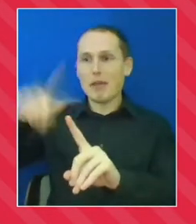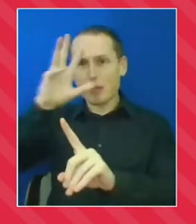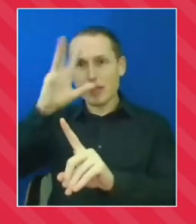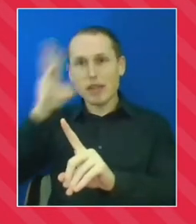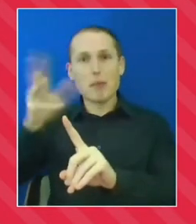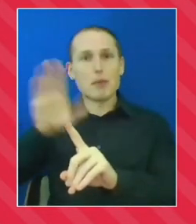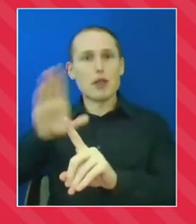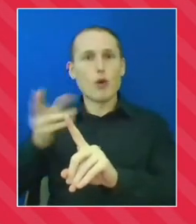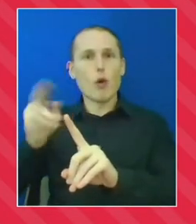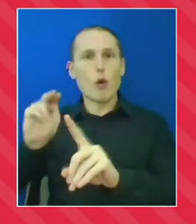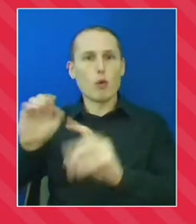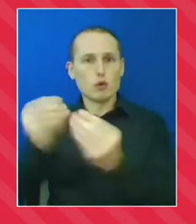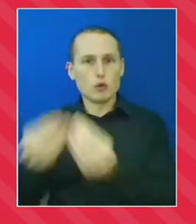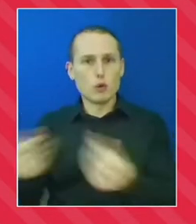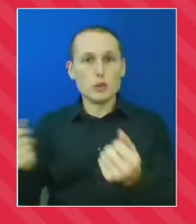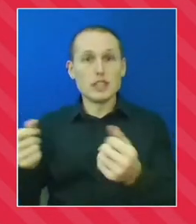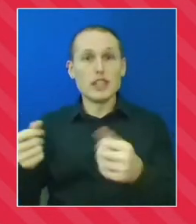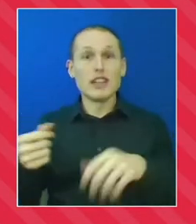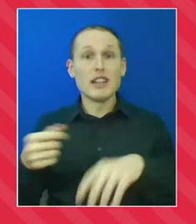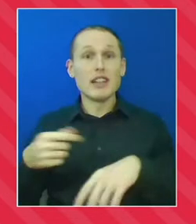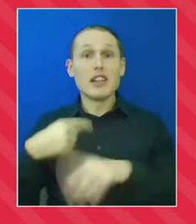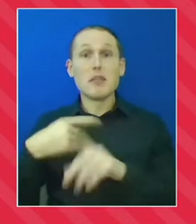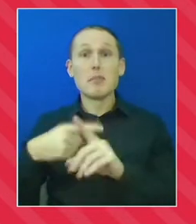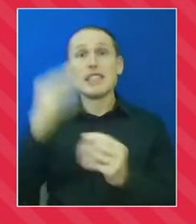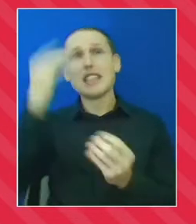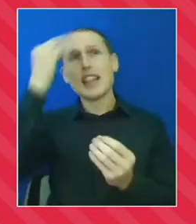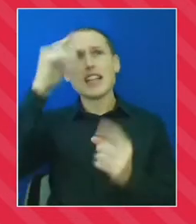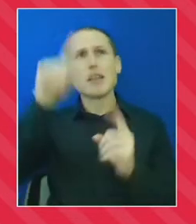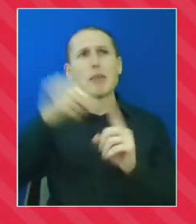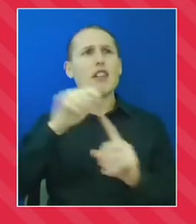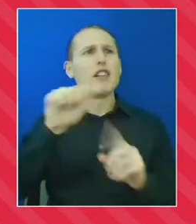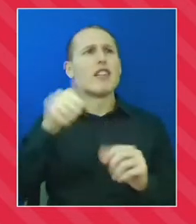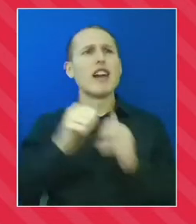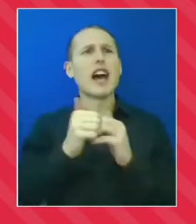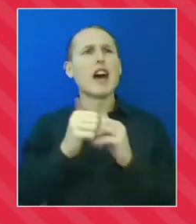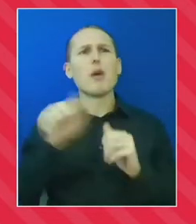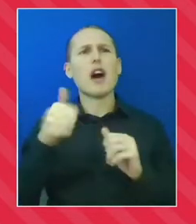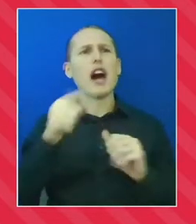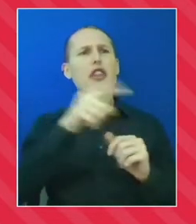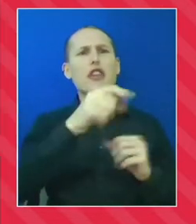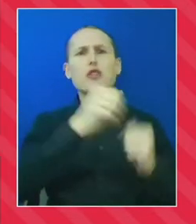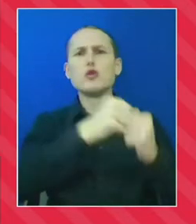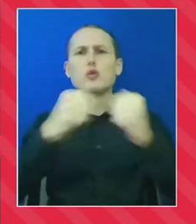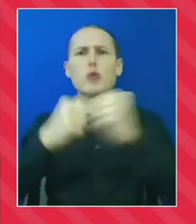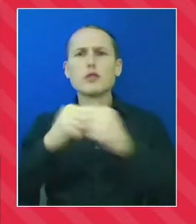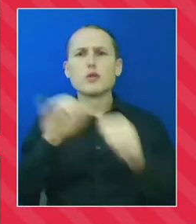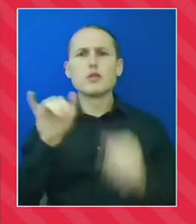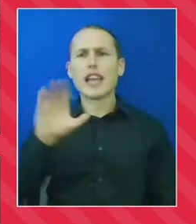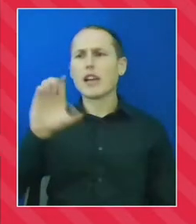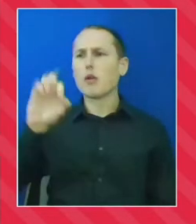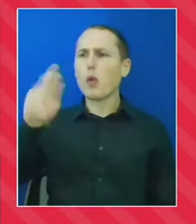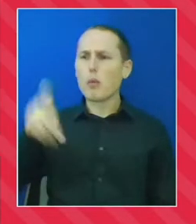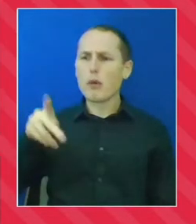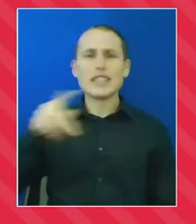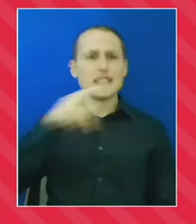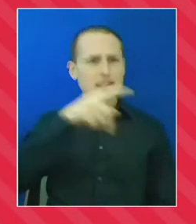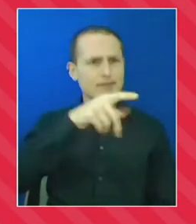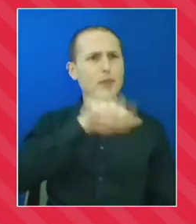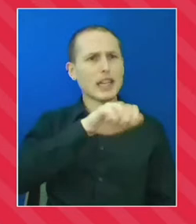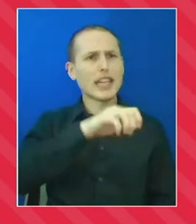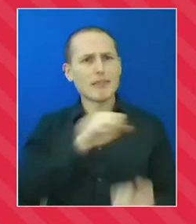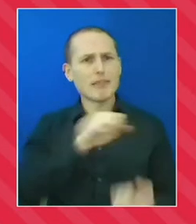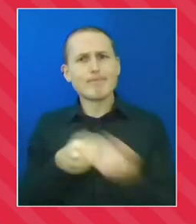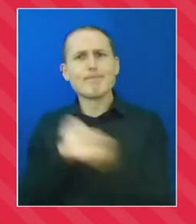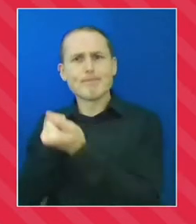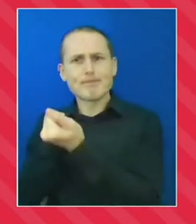how can other structures, corporate structures, and others support that? But the ultimate goal is